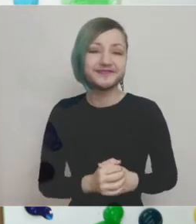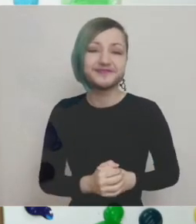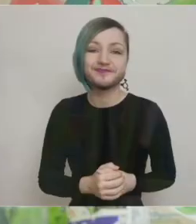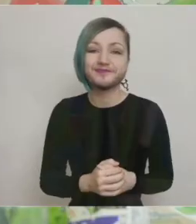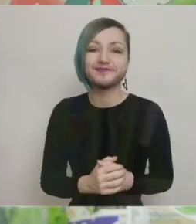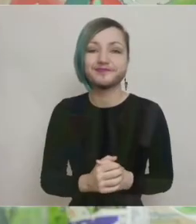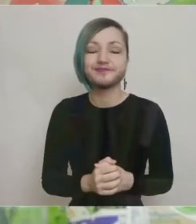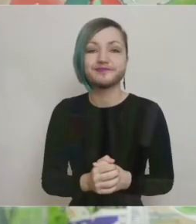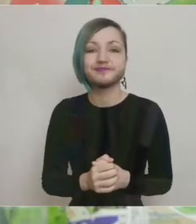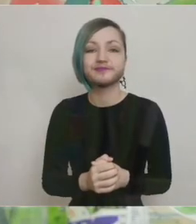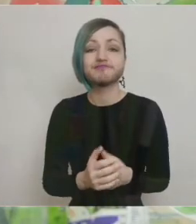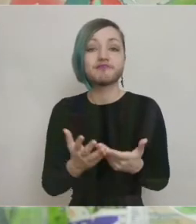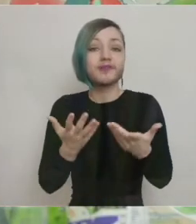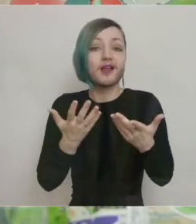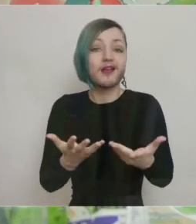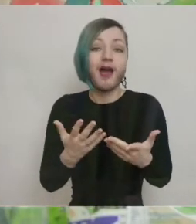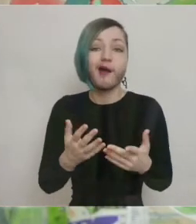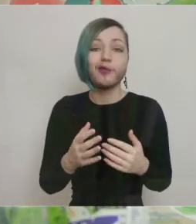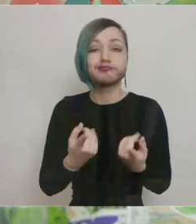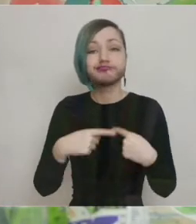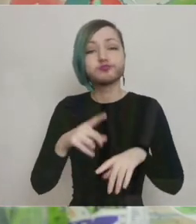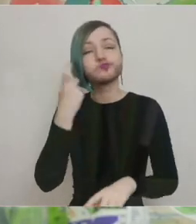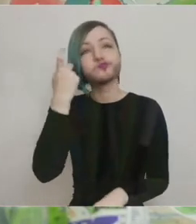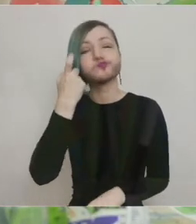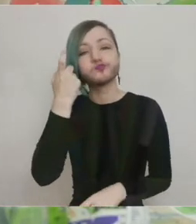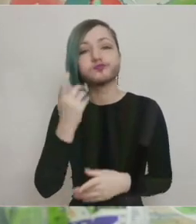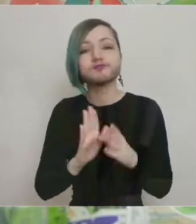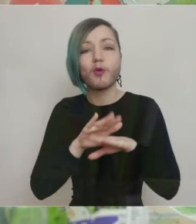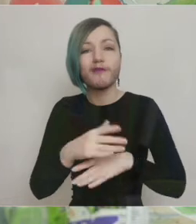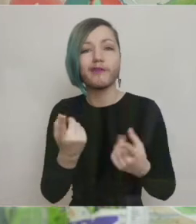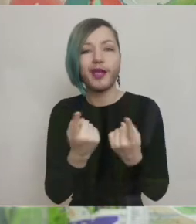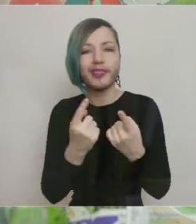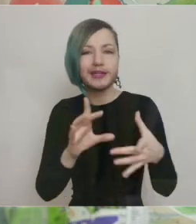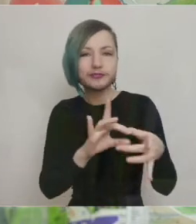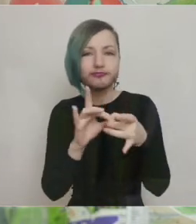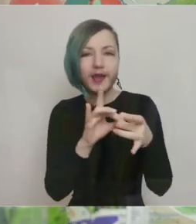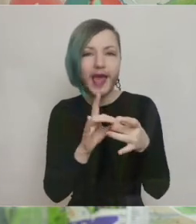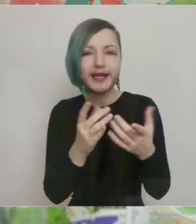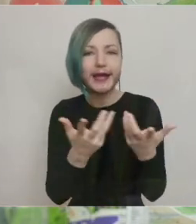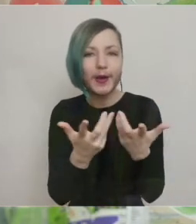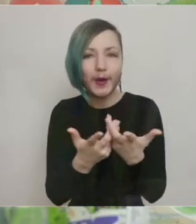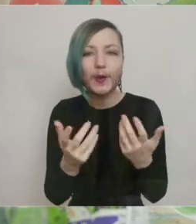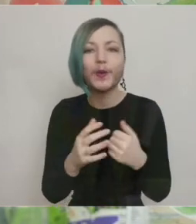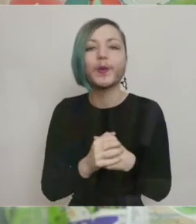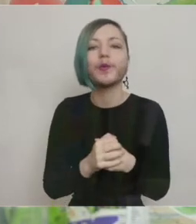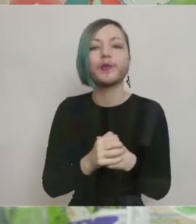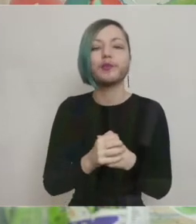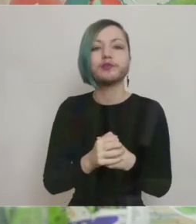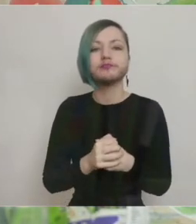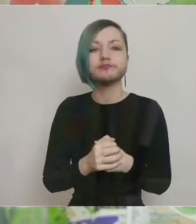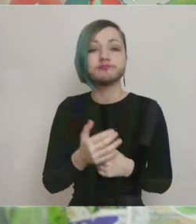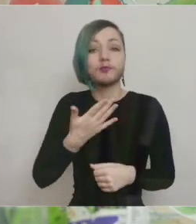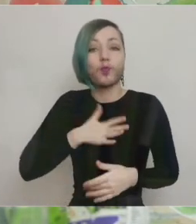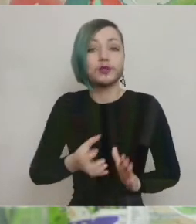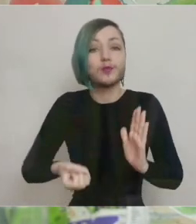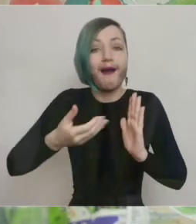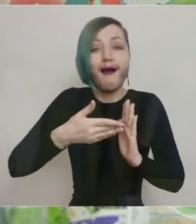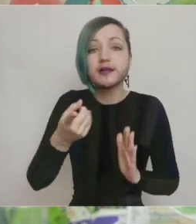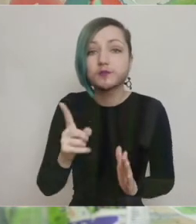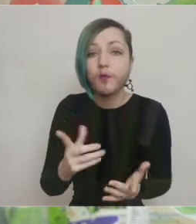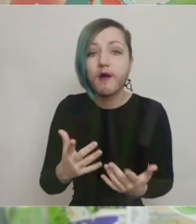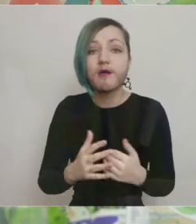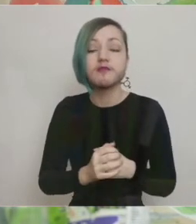And now it just becomes about thinking about how things relate to each other, what you want to add